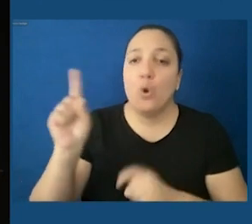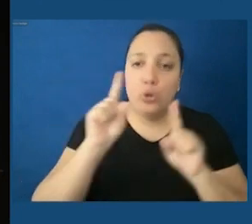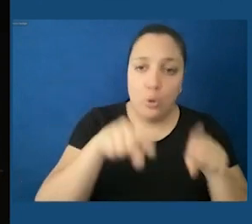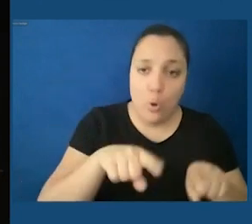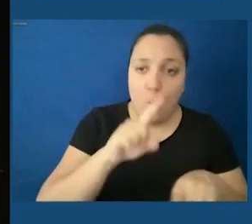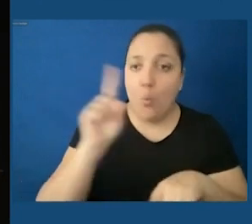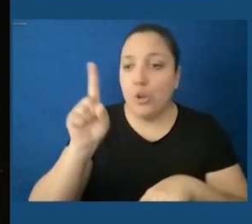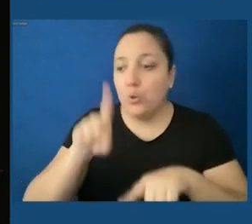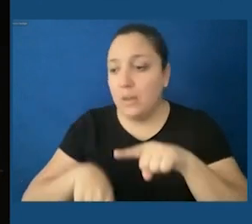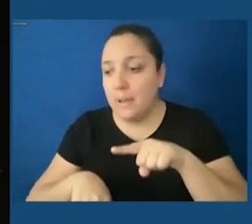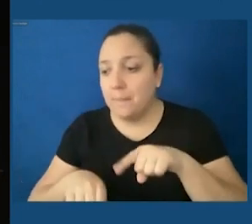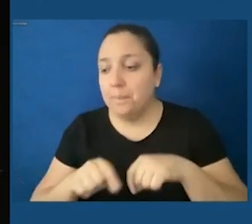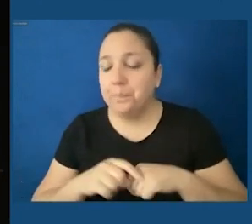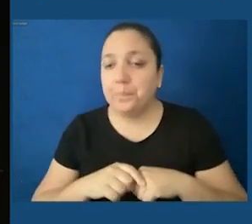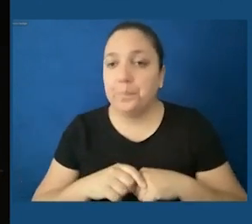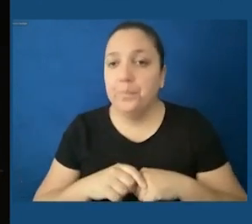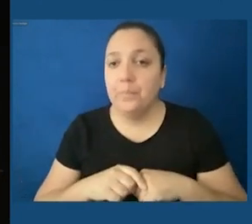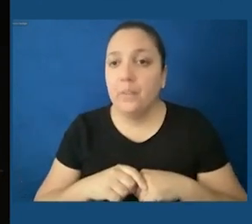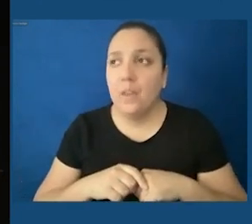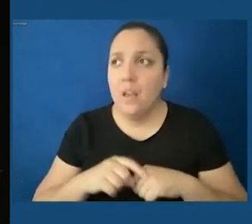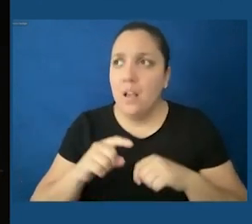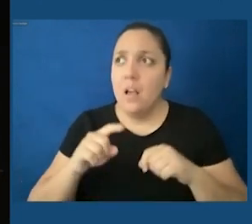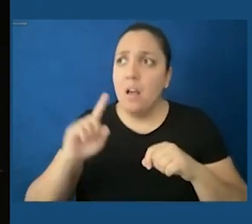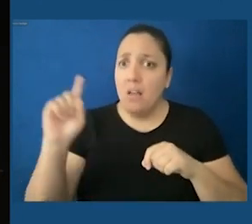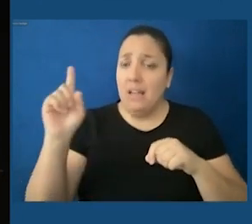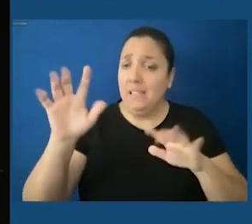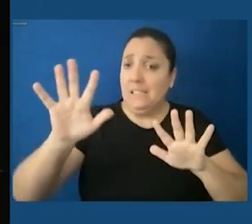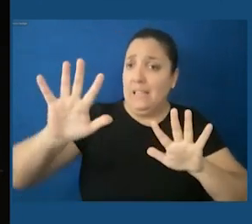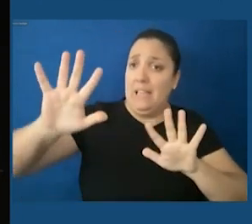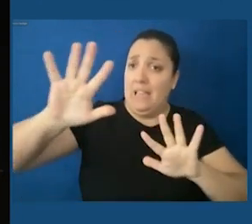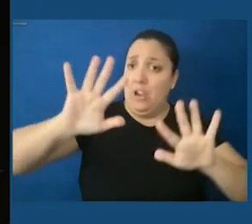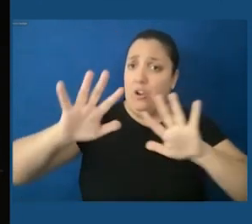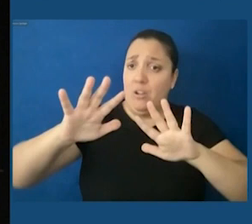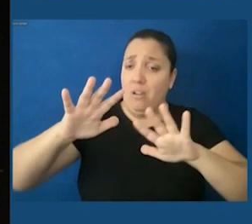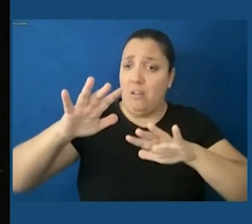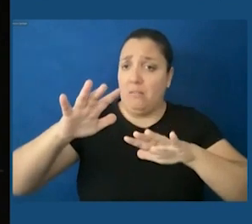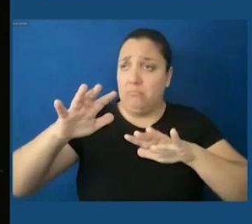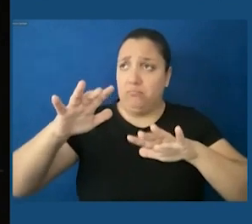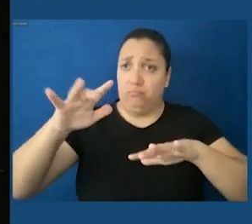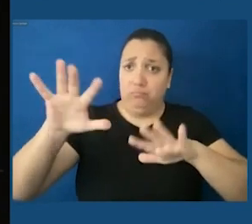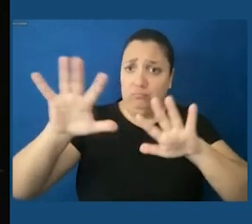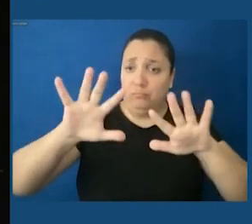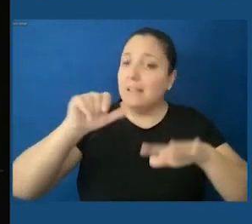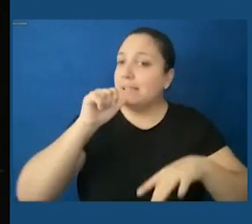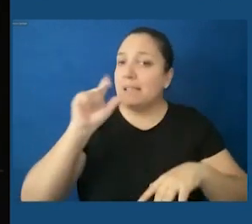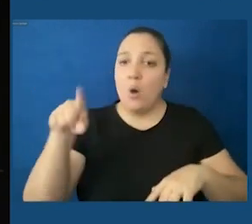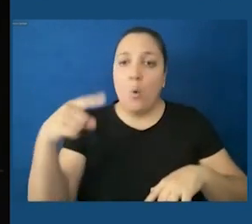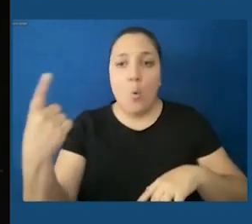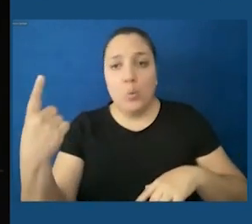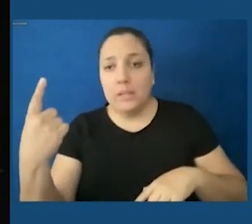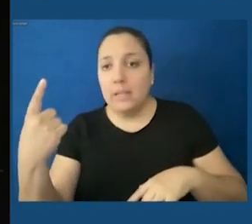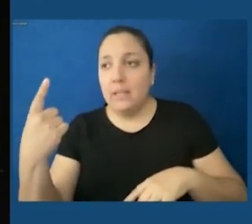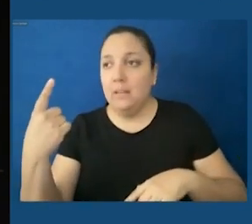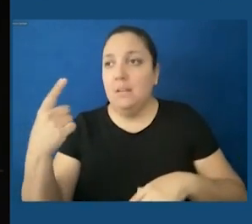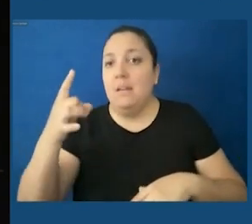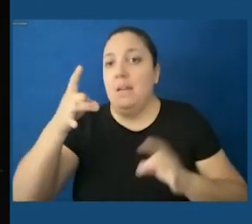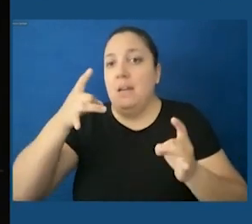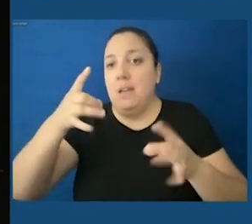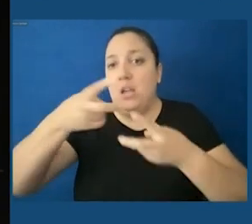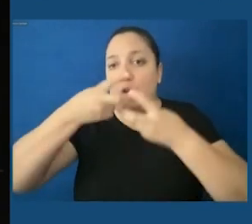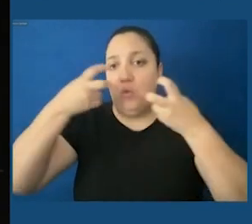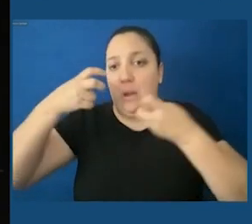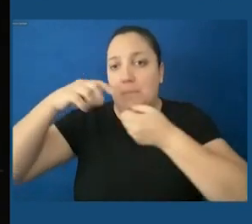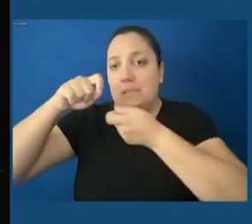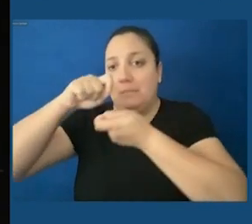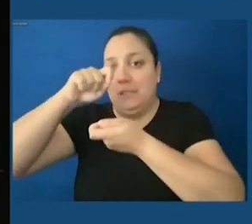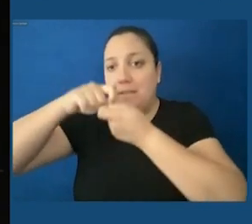a geographic aspect about how hate manifests. It's not just the hate crimes in particular communities, but it's the